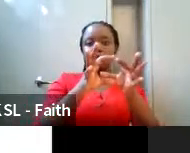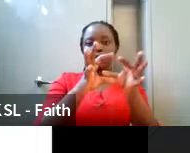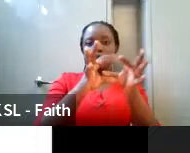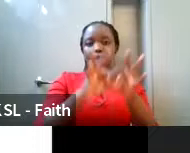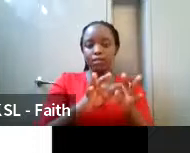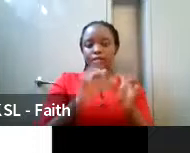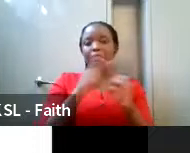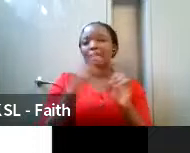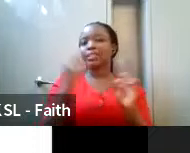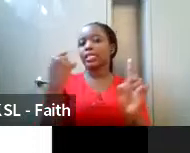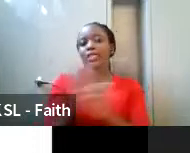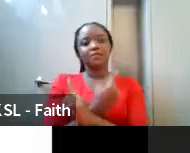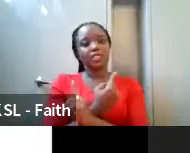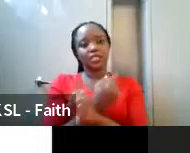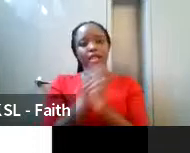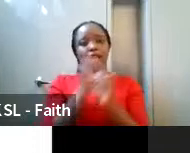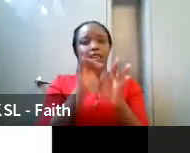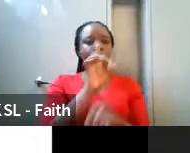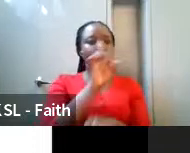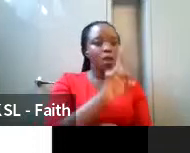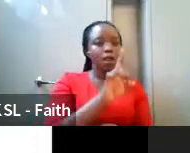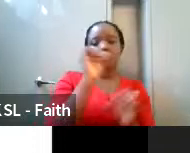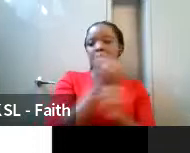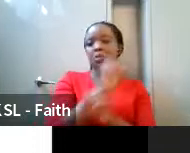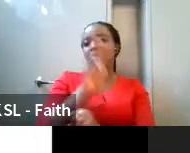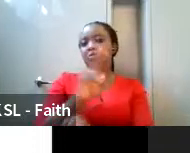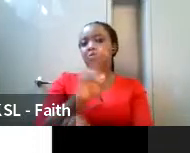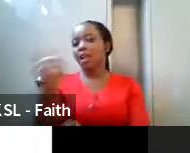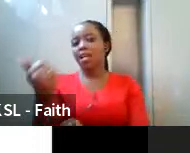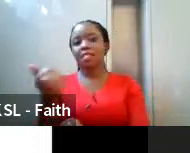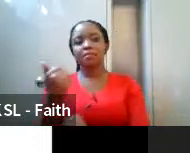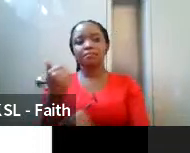different. So if you're on one, you can't use the other.